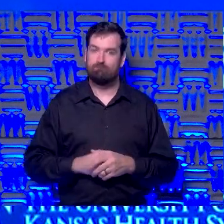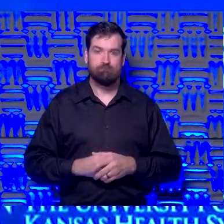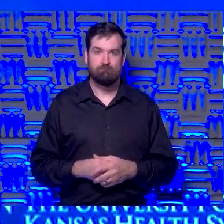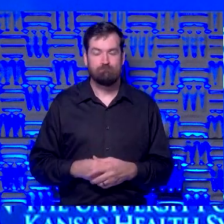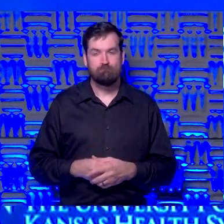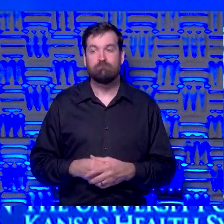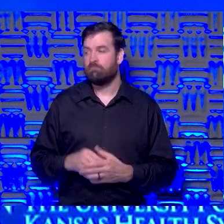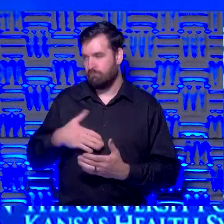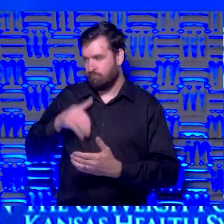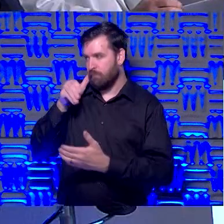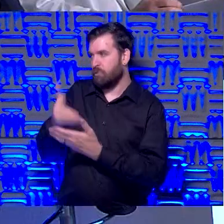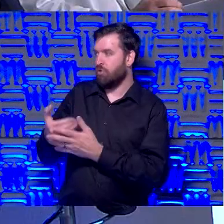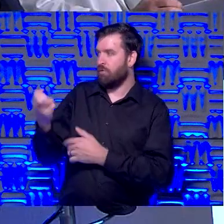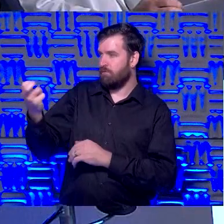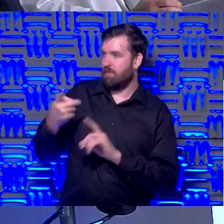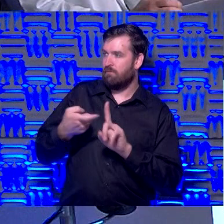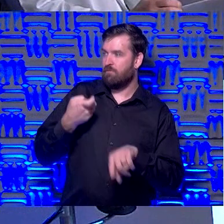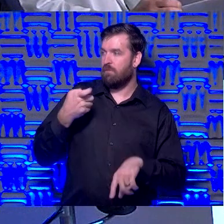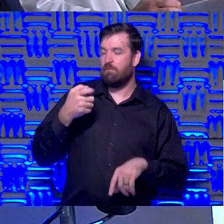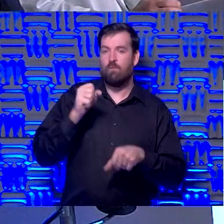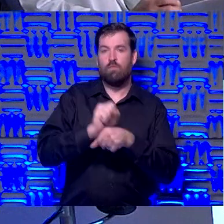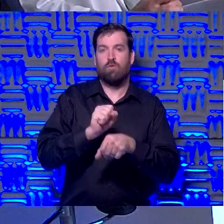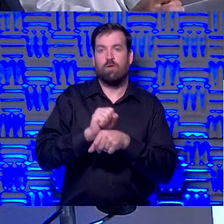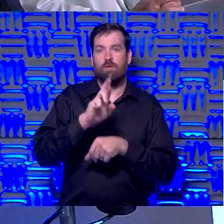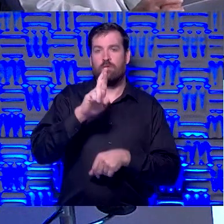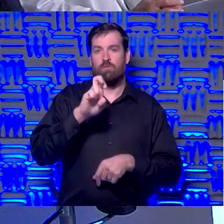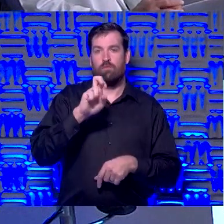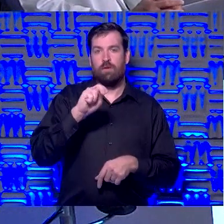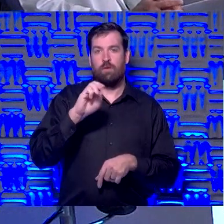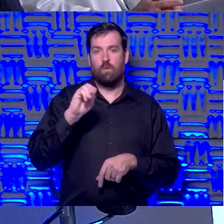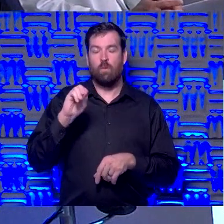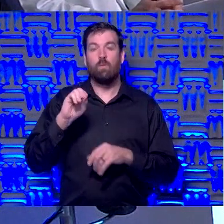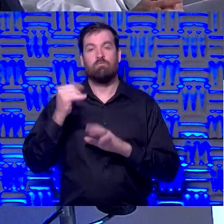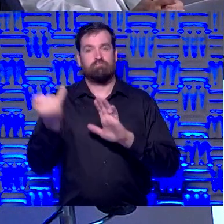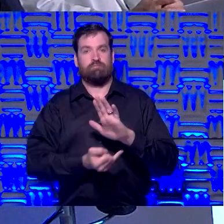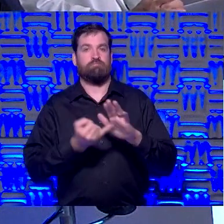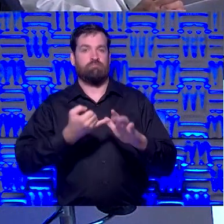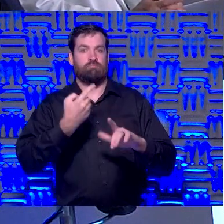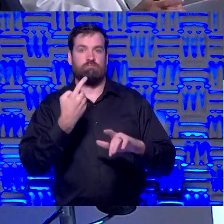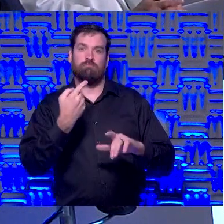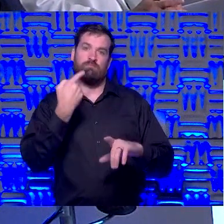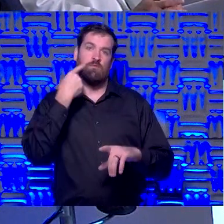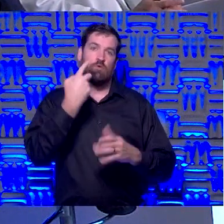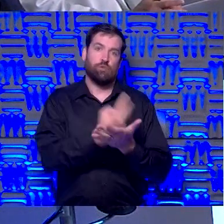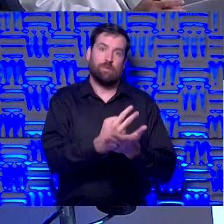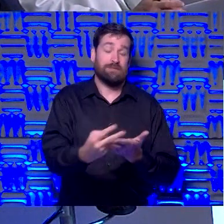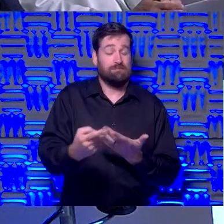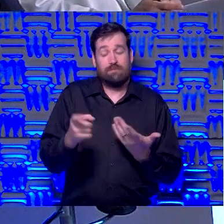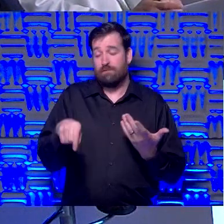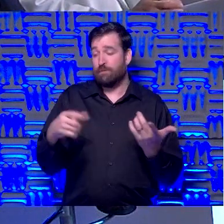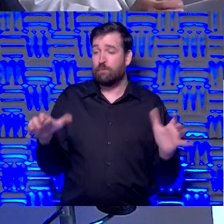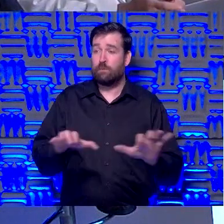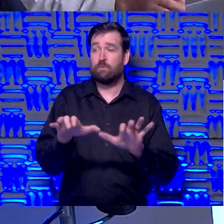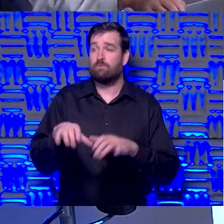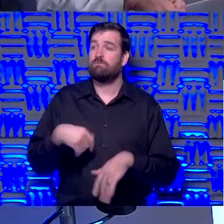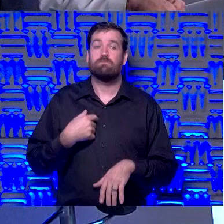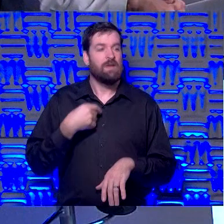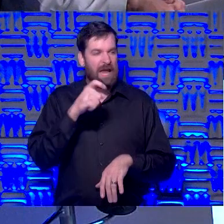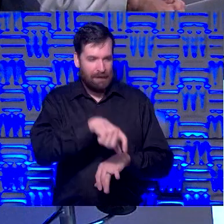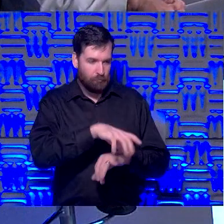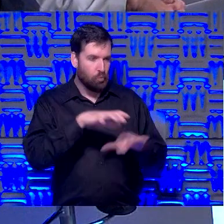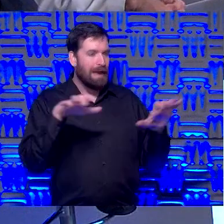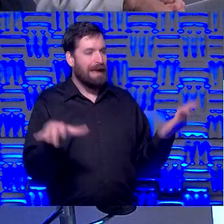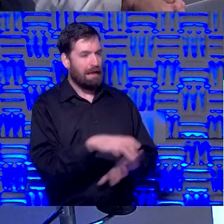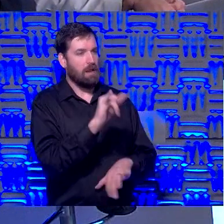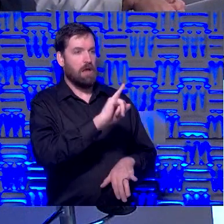my daughter came back from working in Reno and quarantined for 2 weeks. I Yeah. mean, it's just what you need to do. You just have to act like the